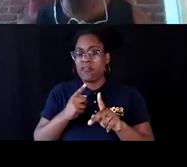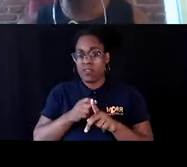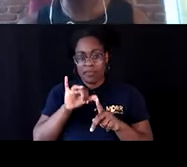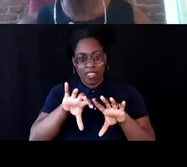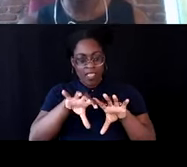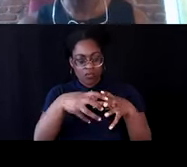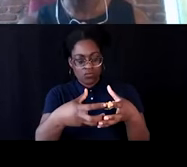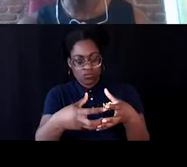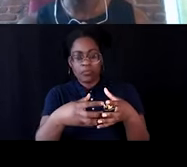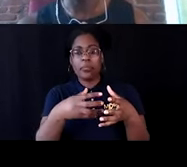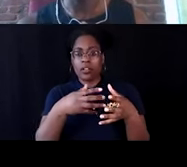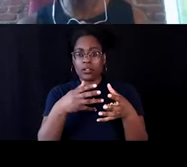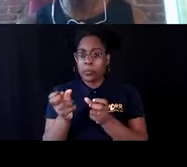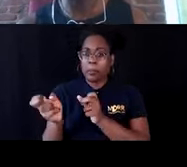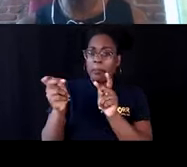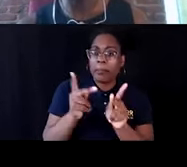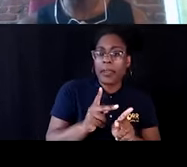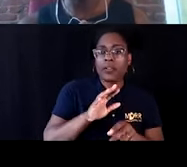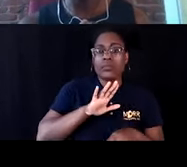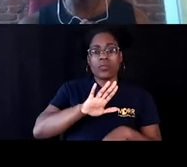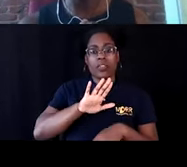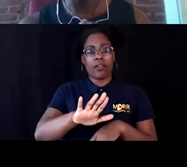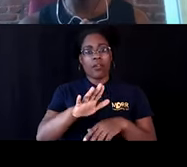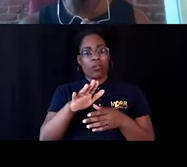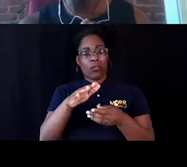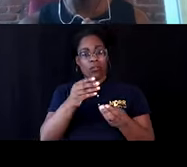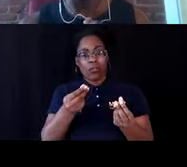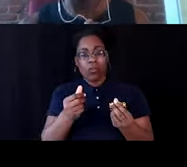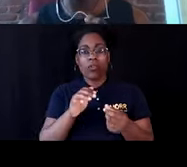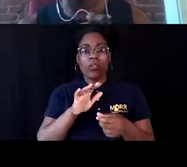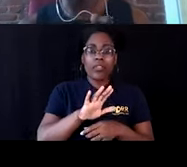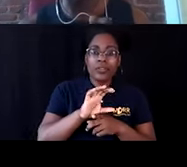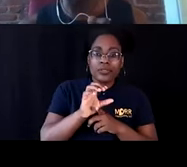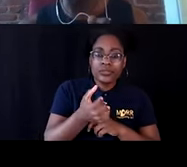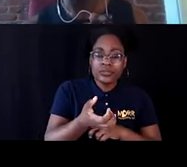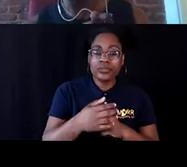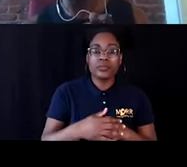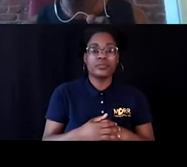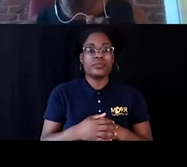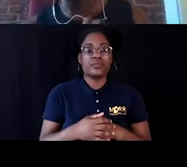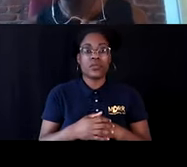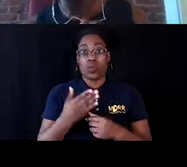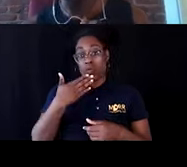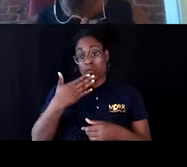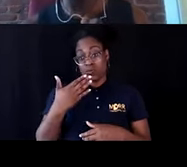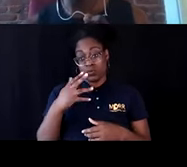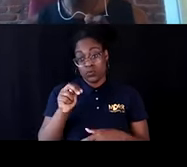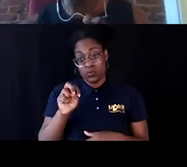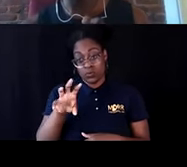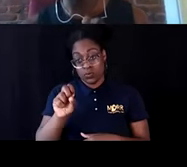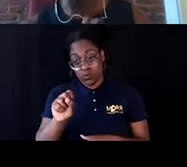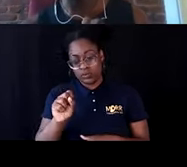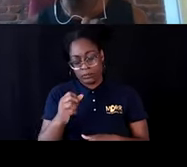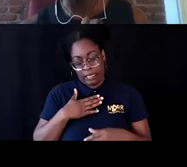original relations. Some good news is that in 2018, that's actually a typo here, in 2018, after more